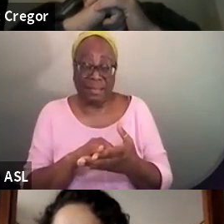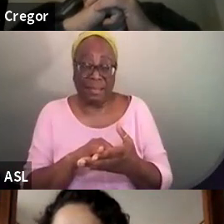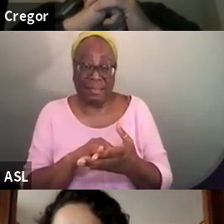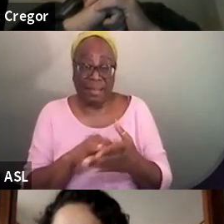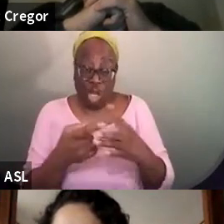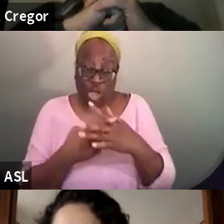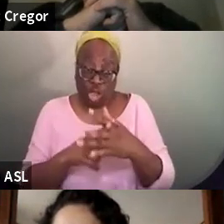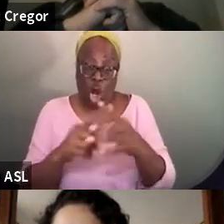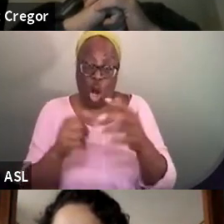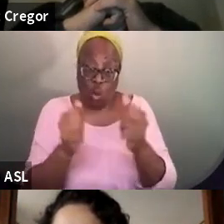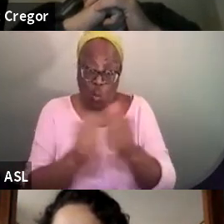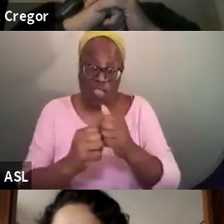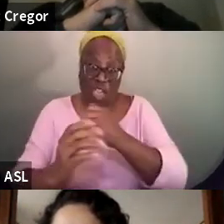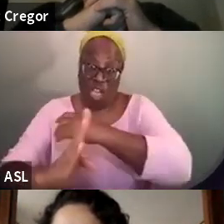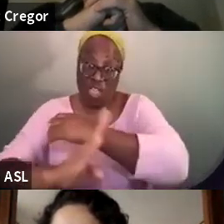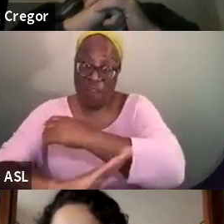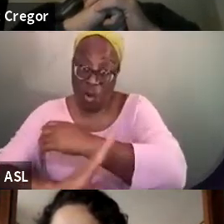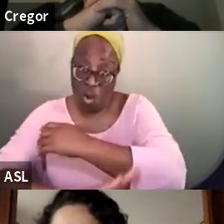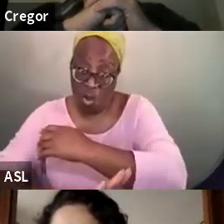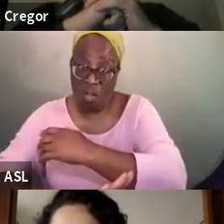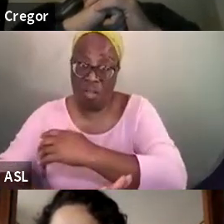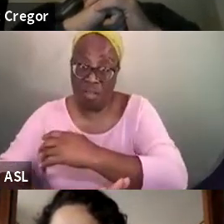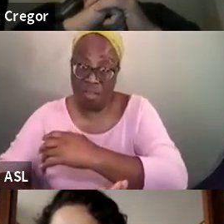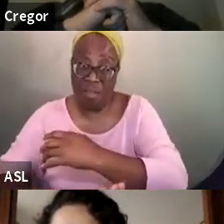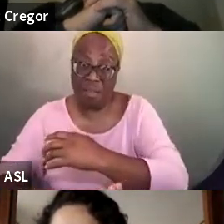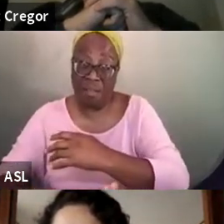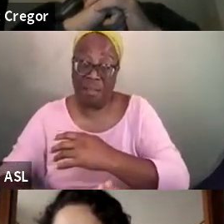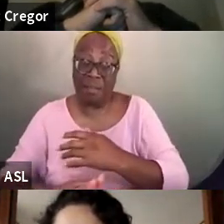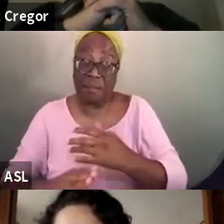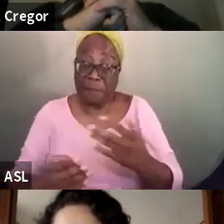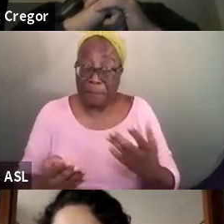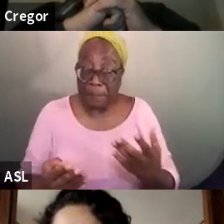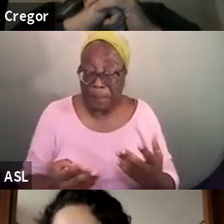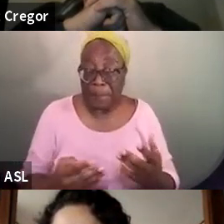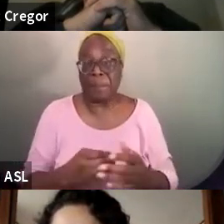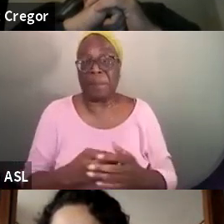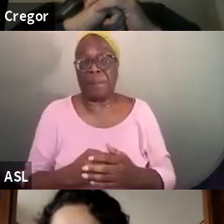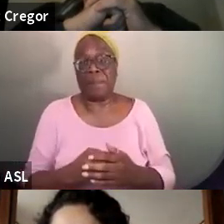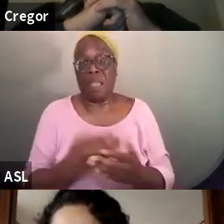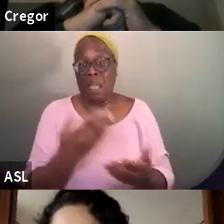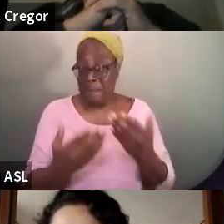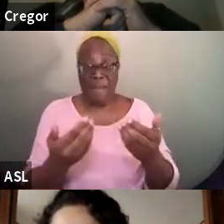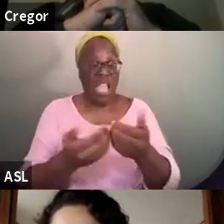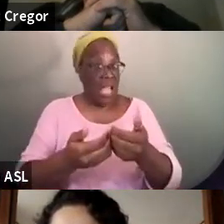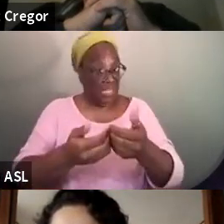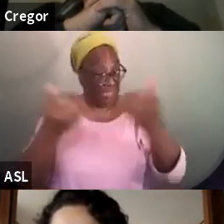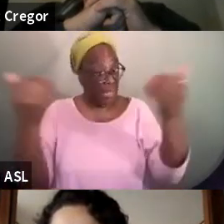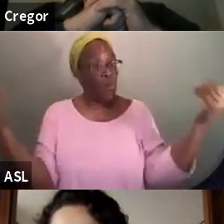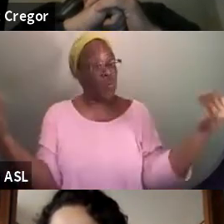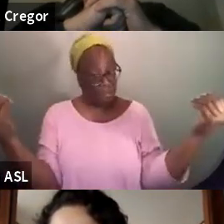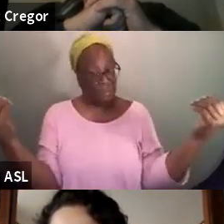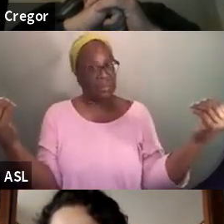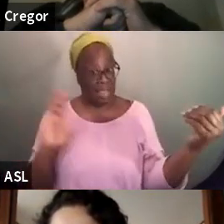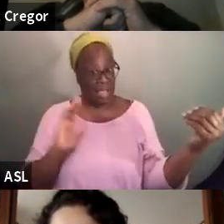maybe even outright, Mr. Contrepas and Ms. Sullivan, separating literally. So let's just